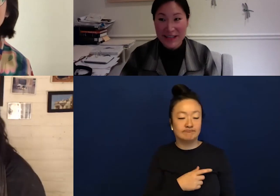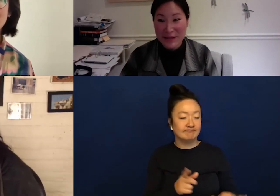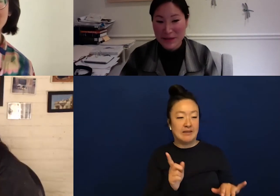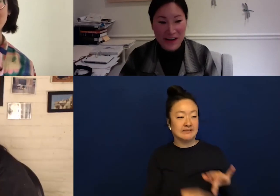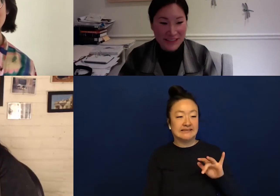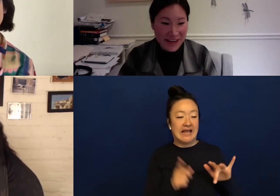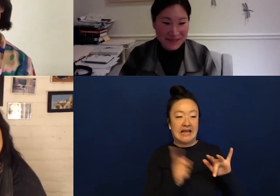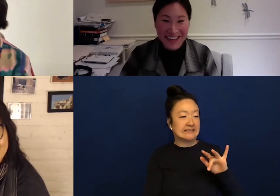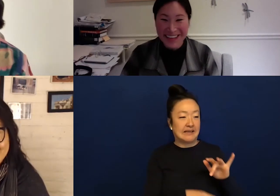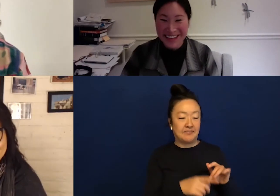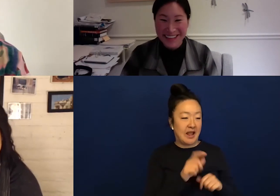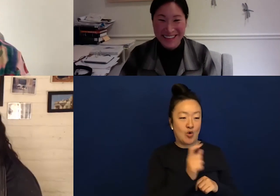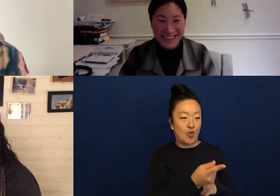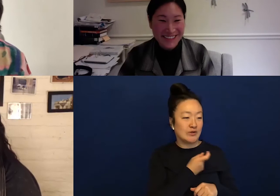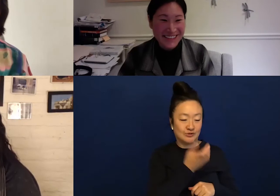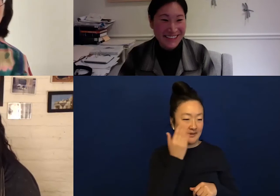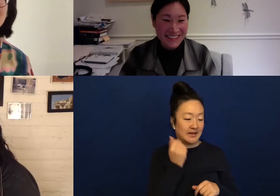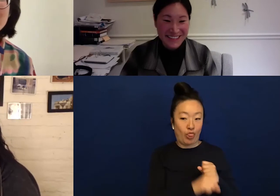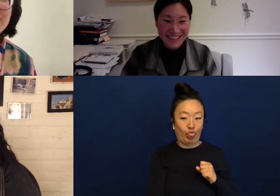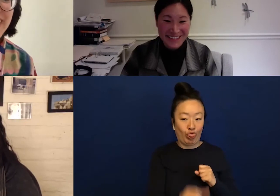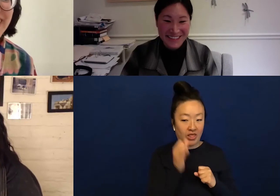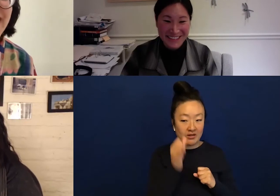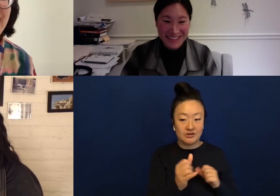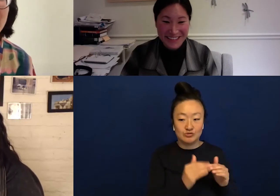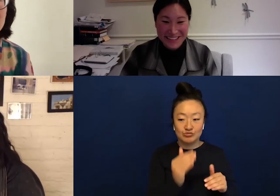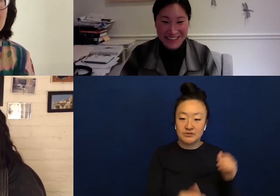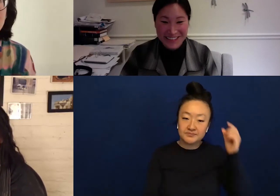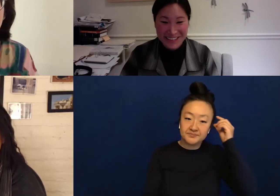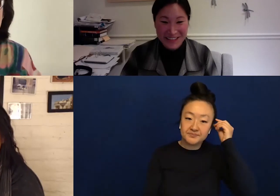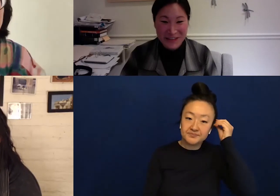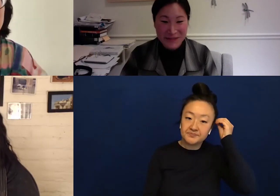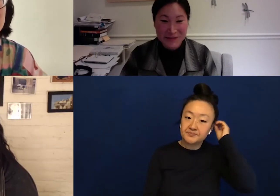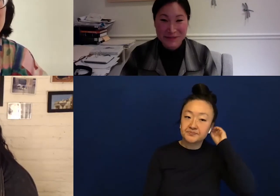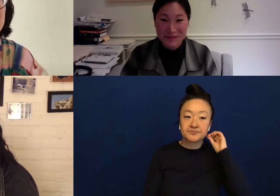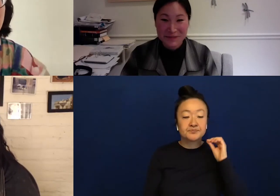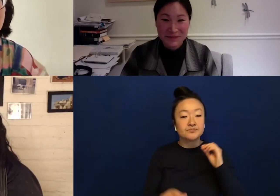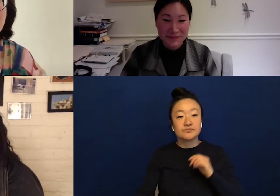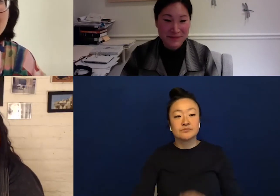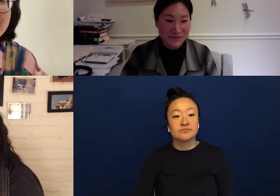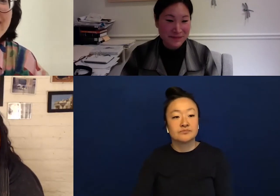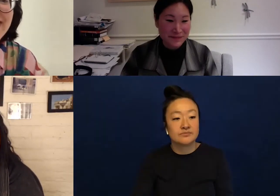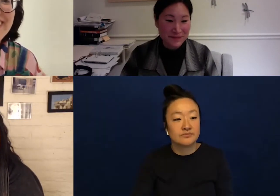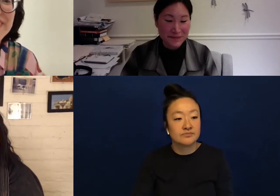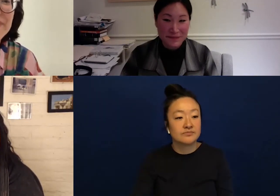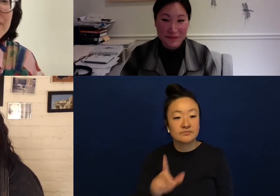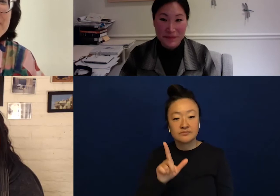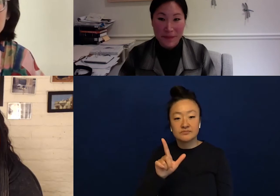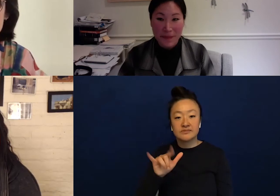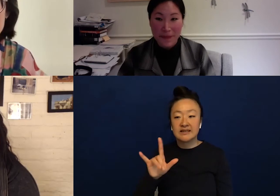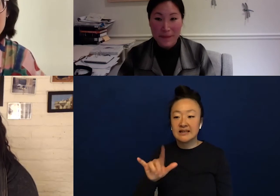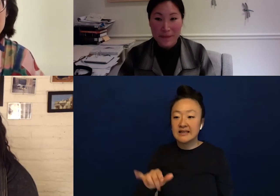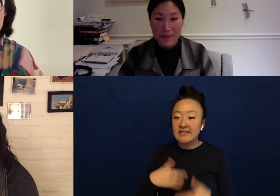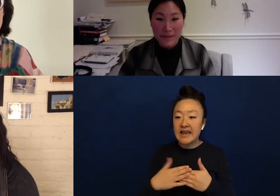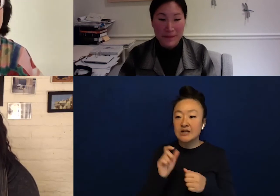gonna take too long. Yeah. That is fine. The next question is from Ed Lynn. He's